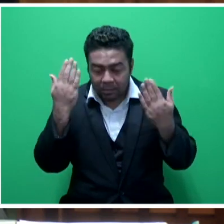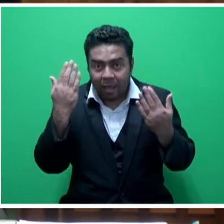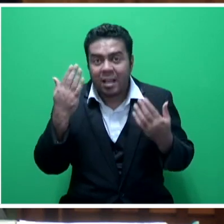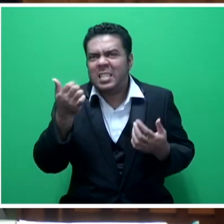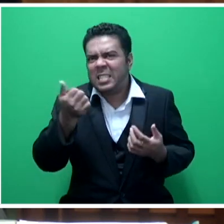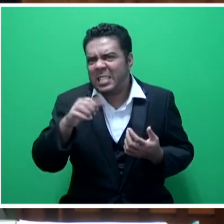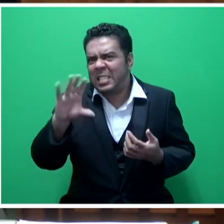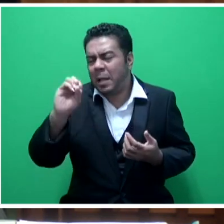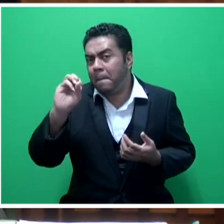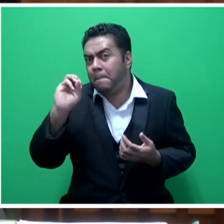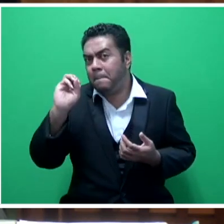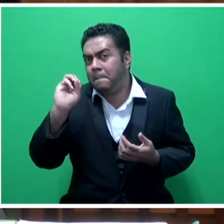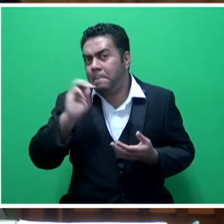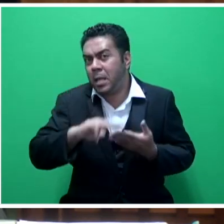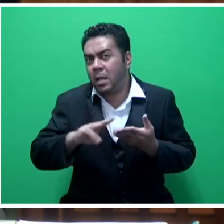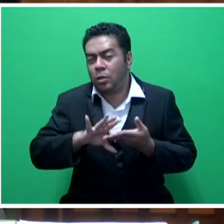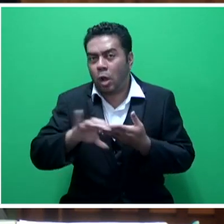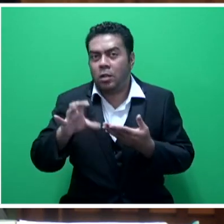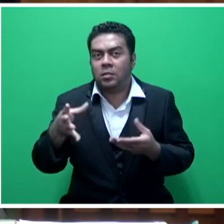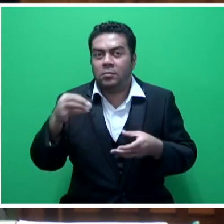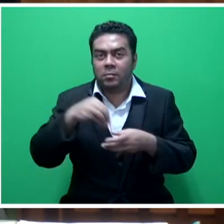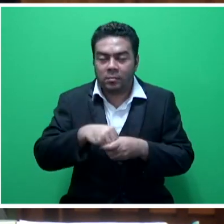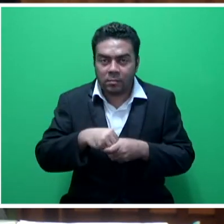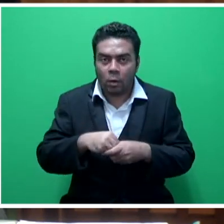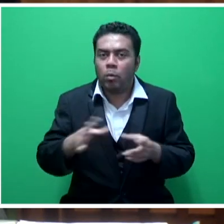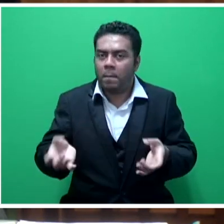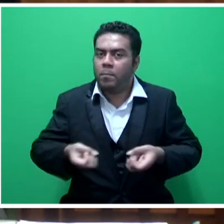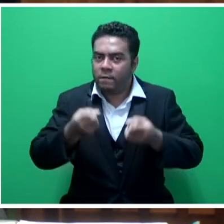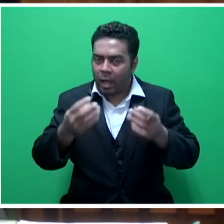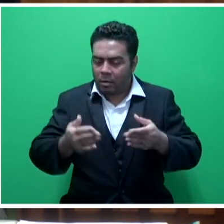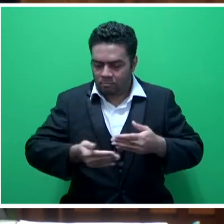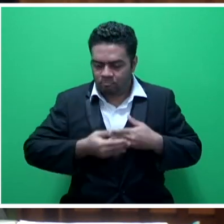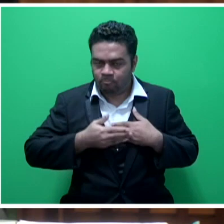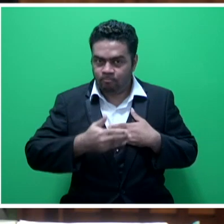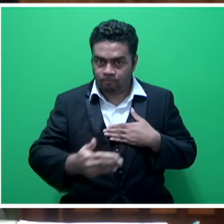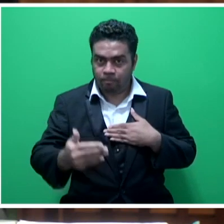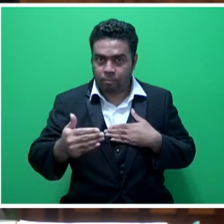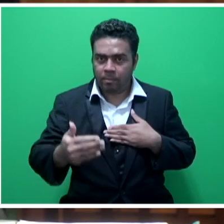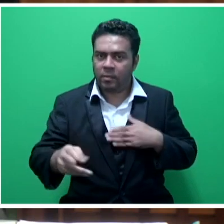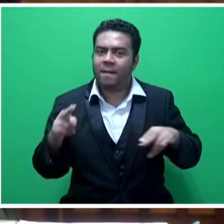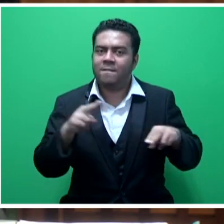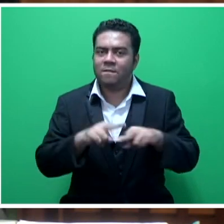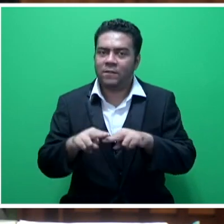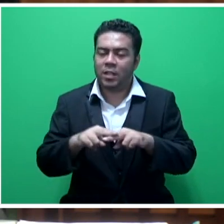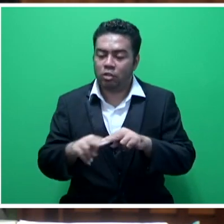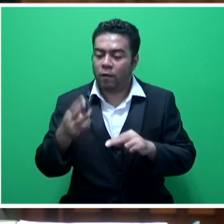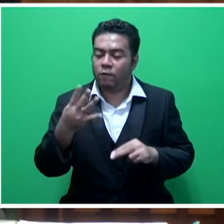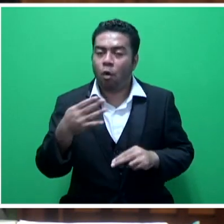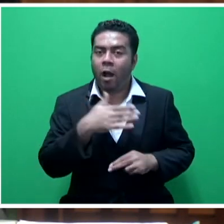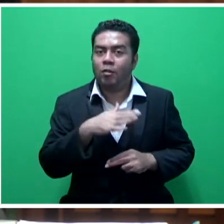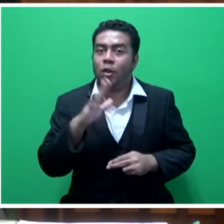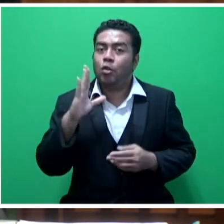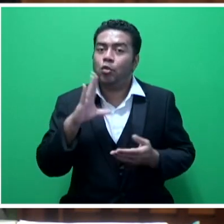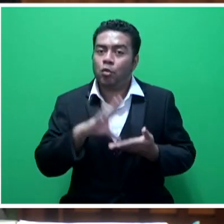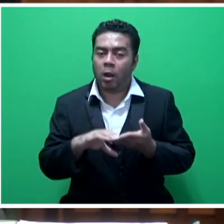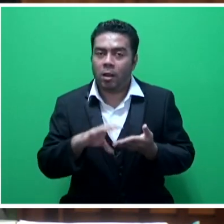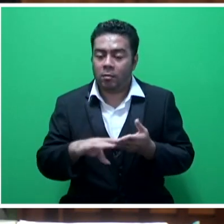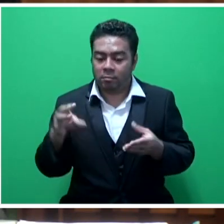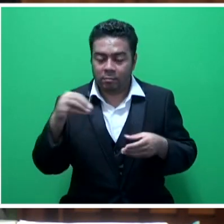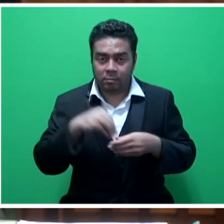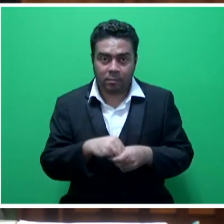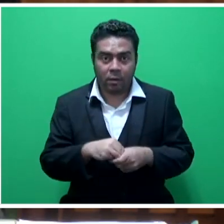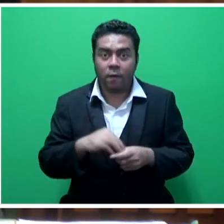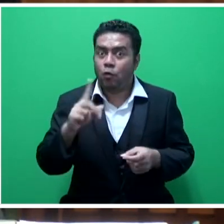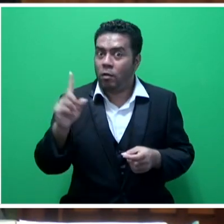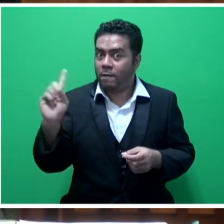$60 million recovery rebate package will provide a further Fiji $400 stipend per passenger for